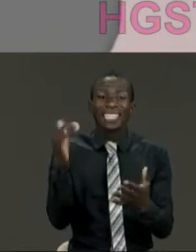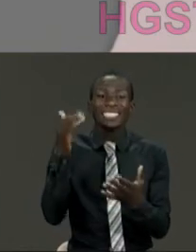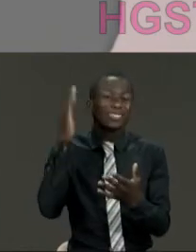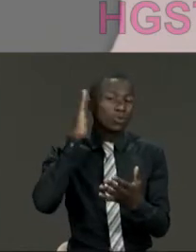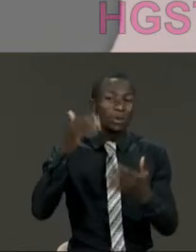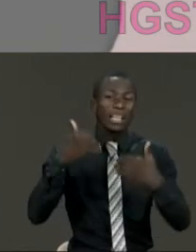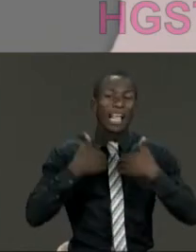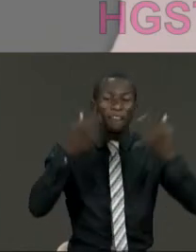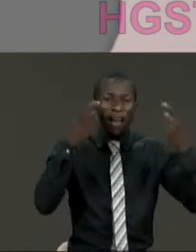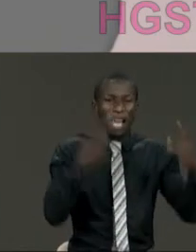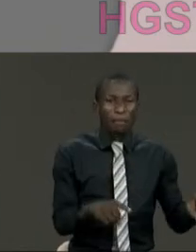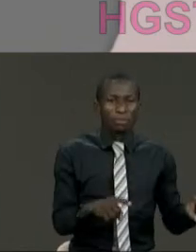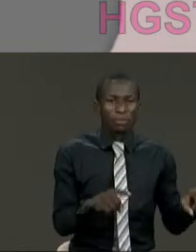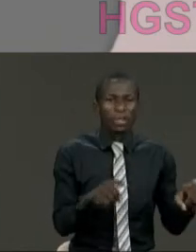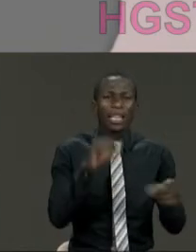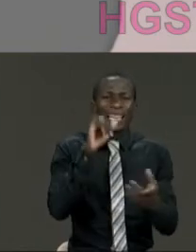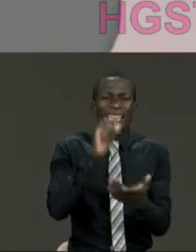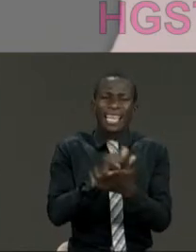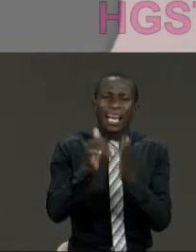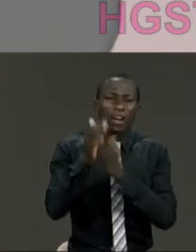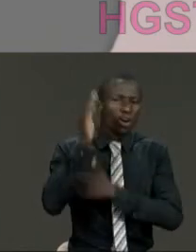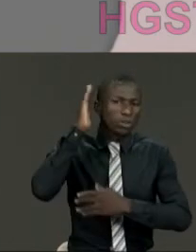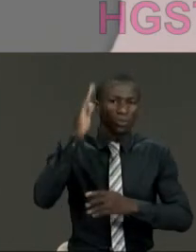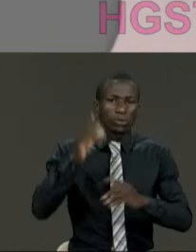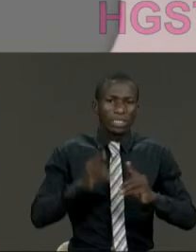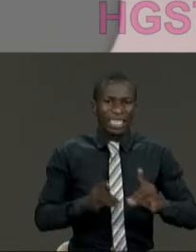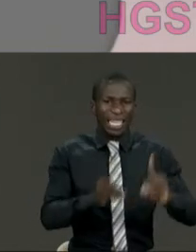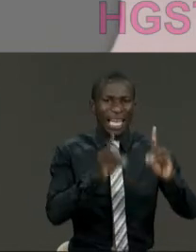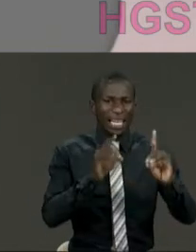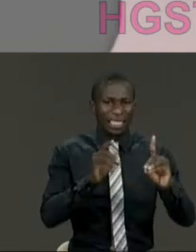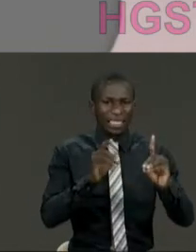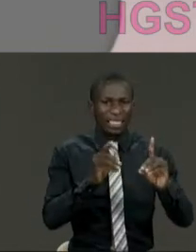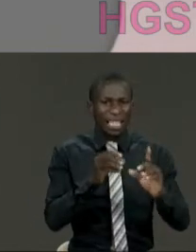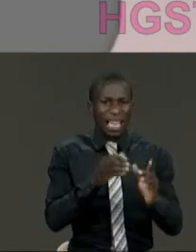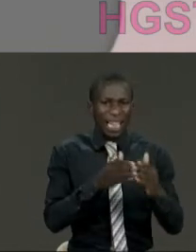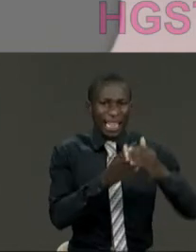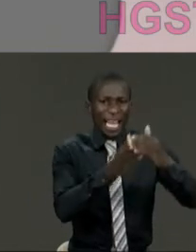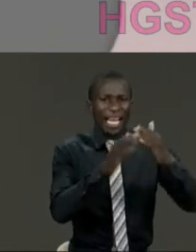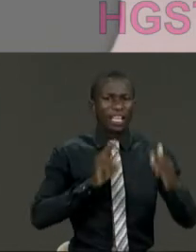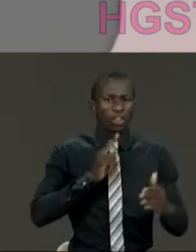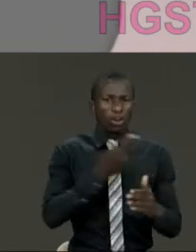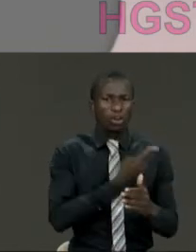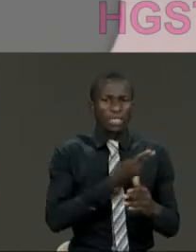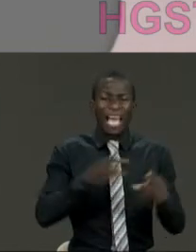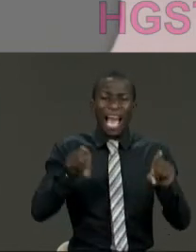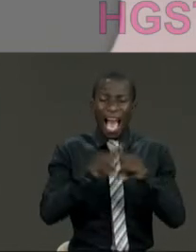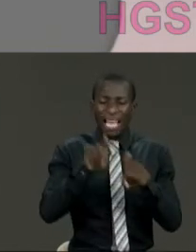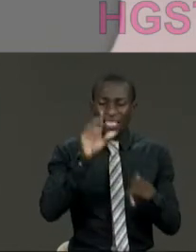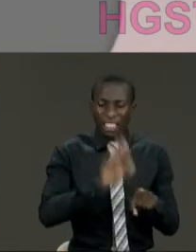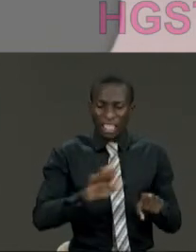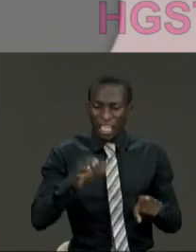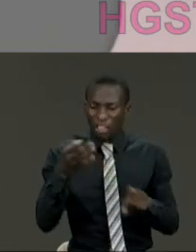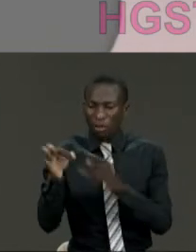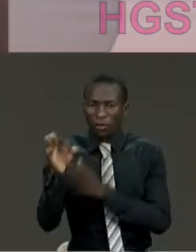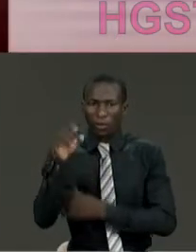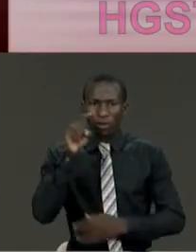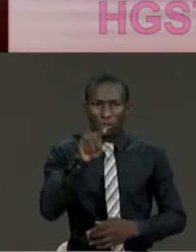happened that God will direct us. I said, as a child of God, you need the Holy